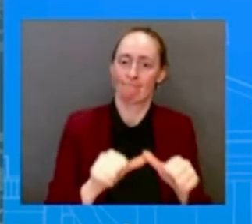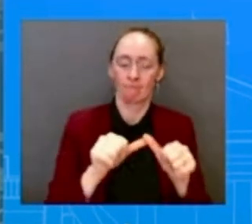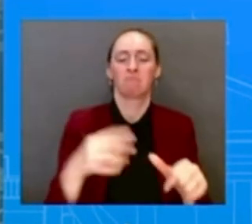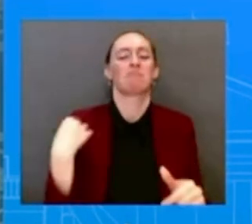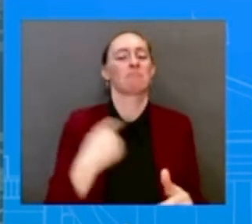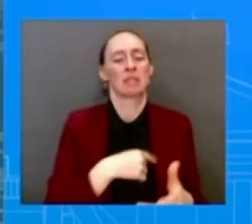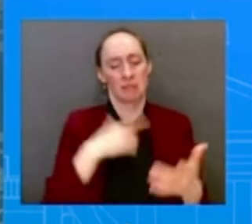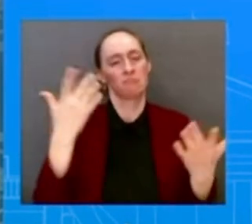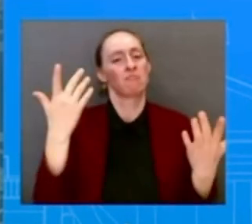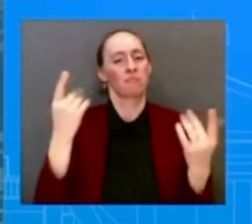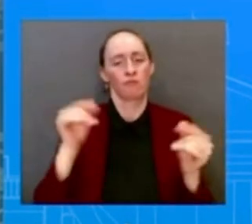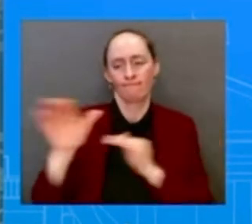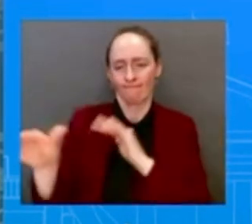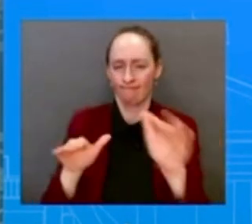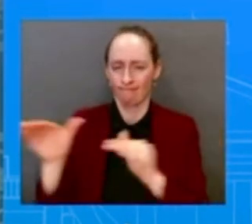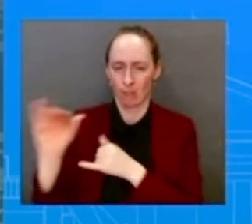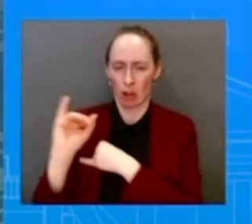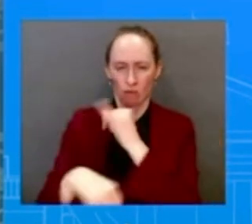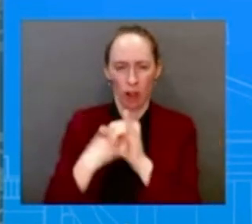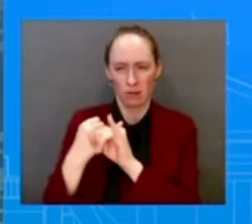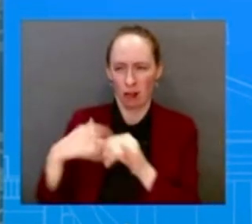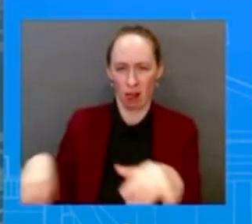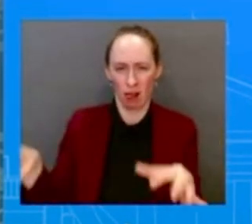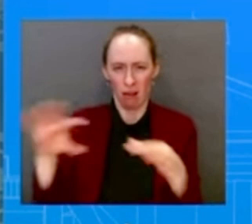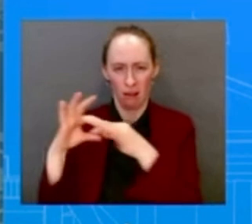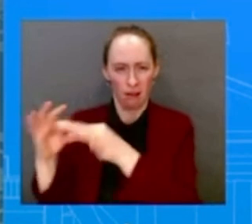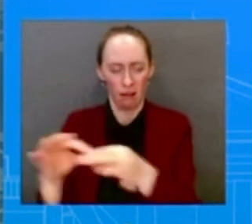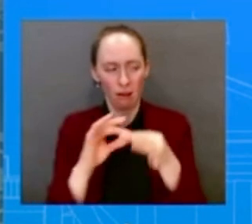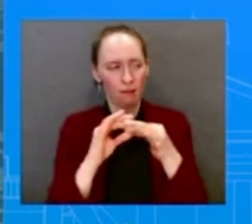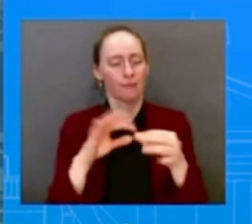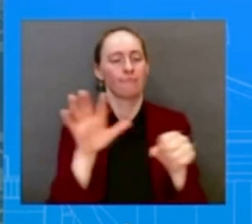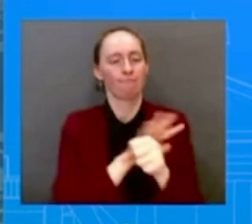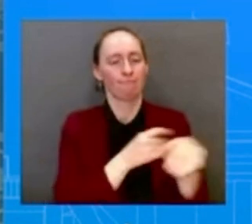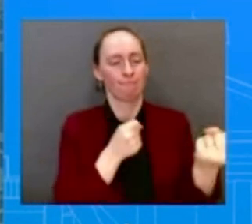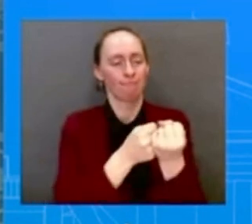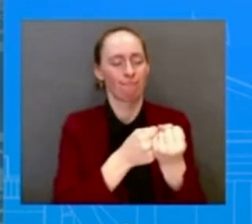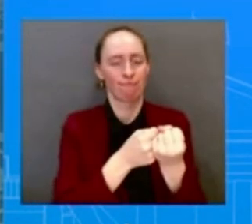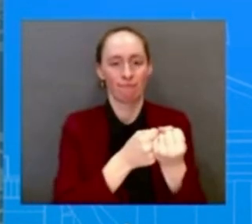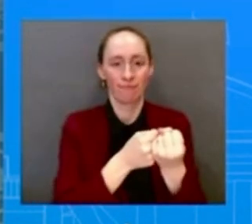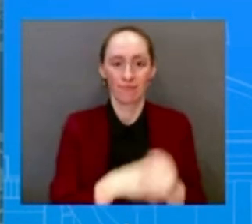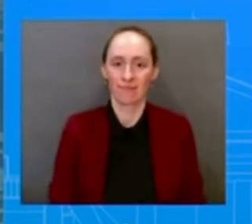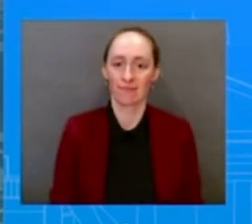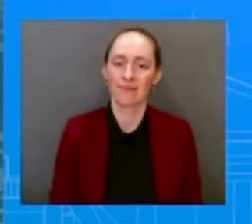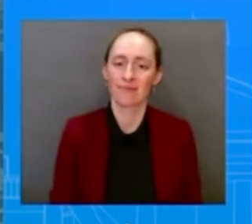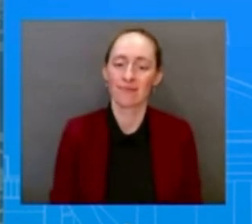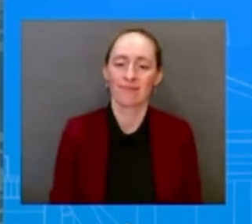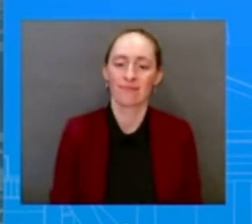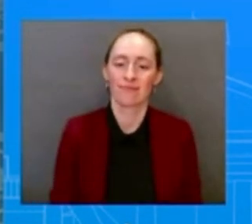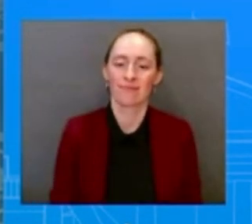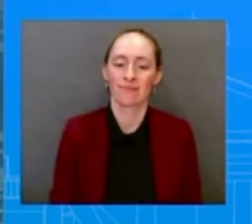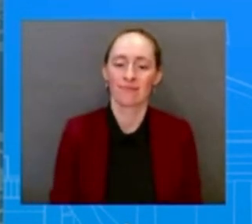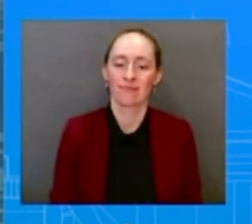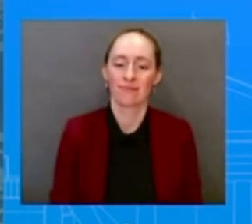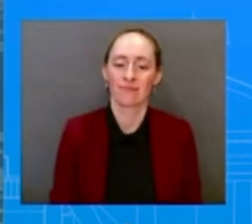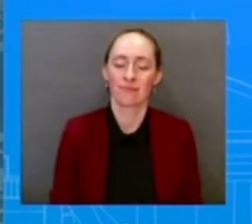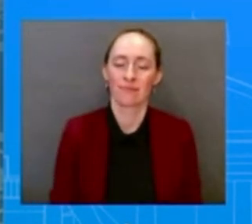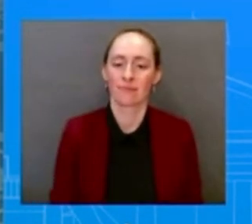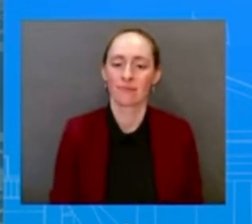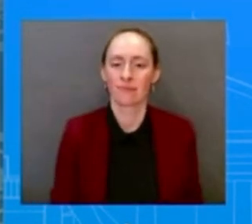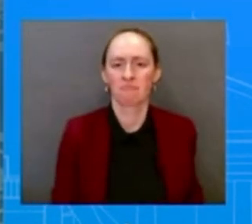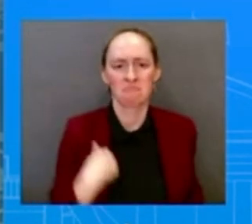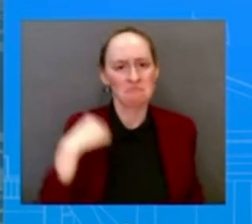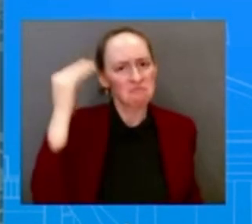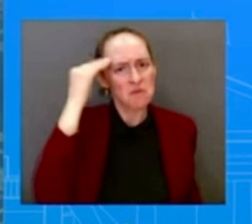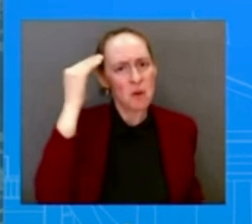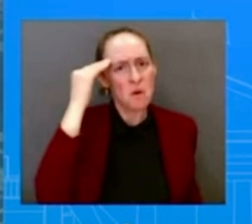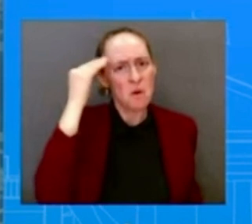particularly, that the United States is going to continue to stand by them going forward. We know the next weeks and months are going to be difficult and critical, especially